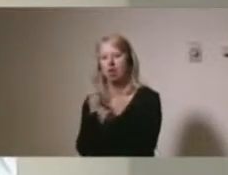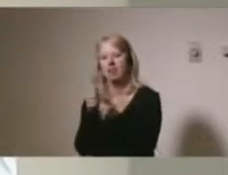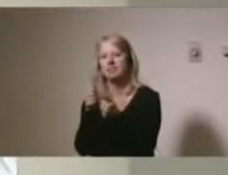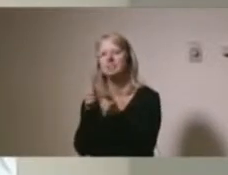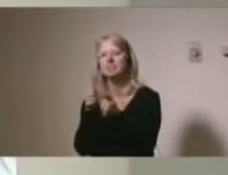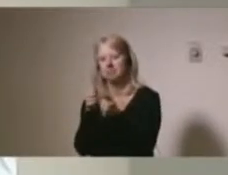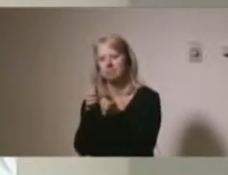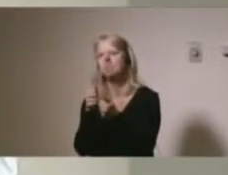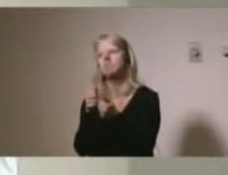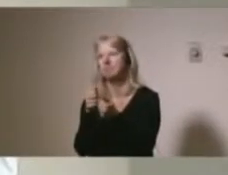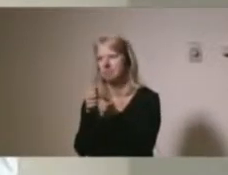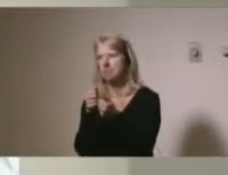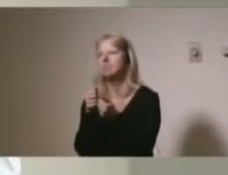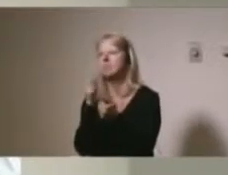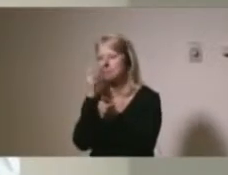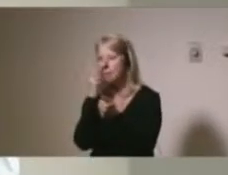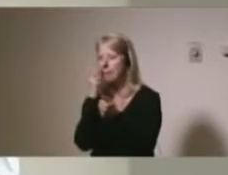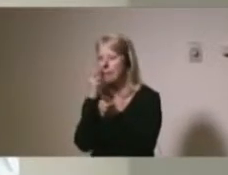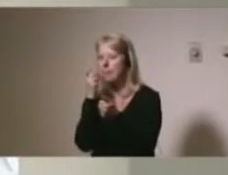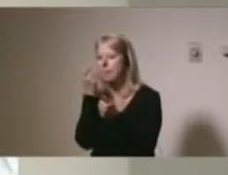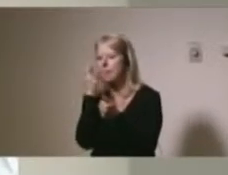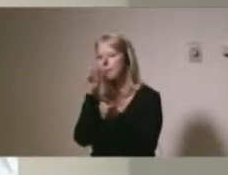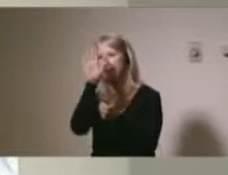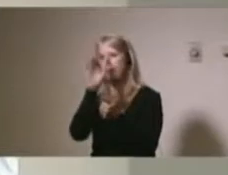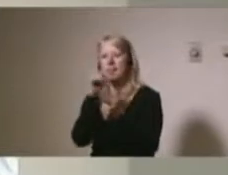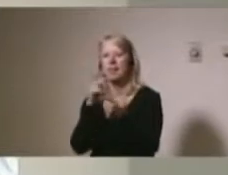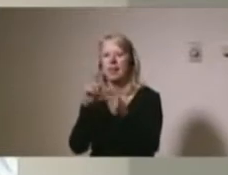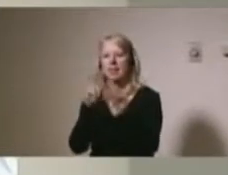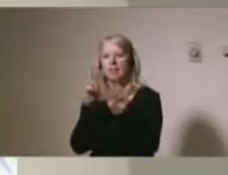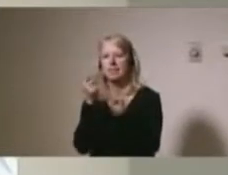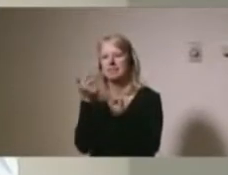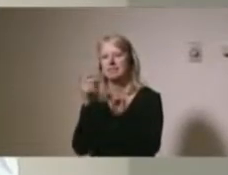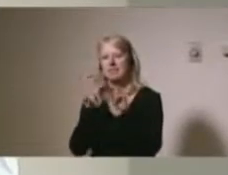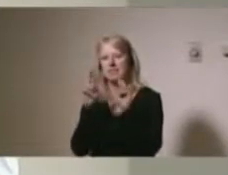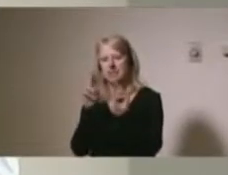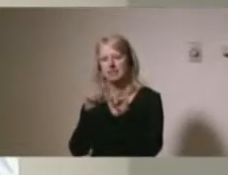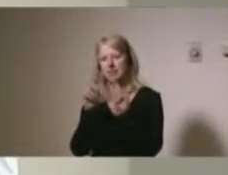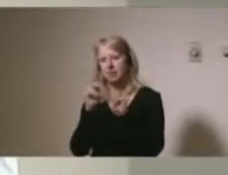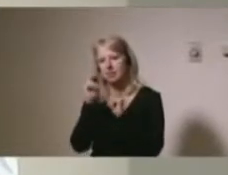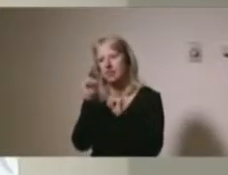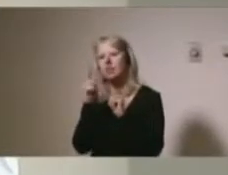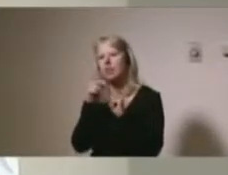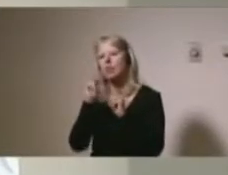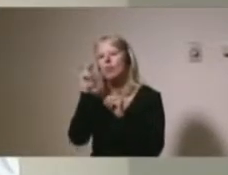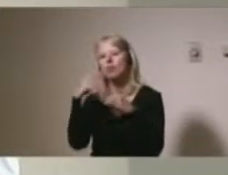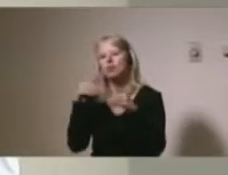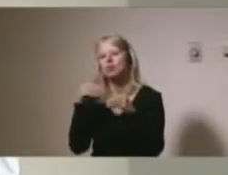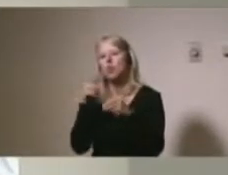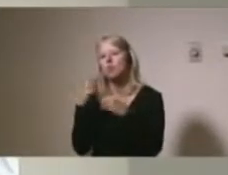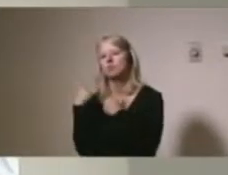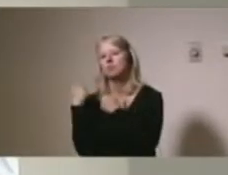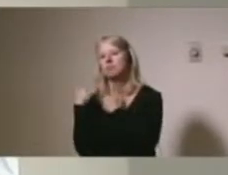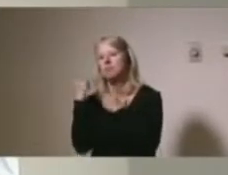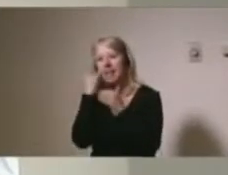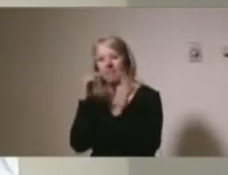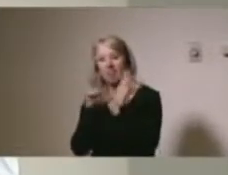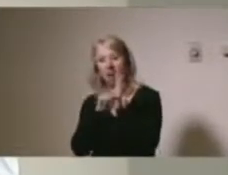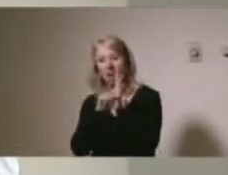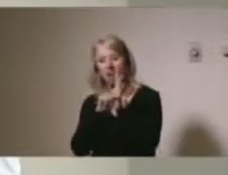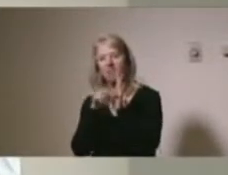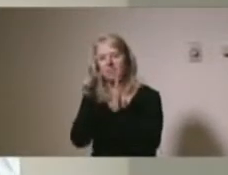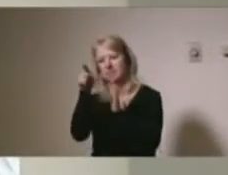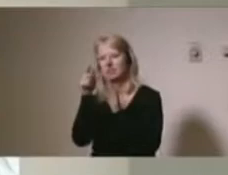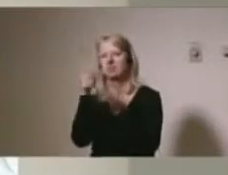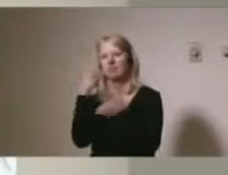except for it was a bit of a different scenario, whereas the Northern Stores was liable for any losses and not